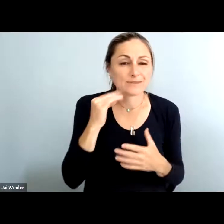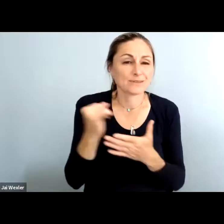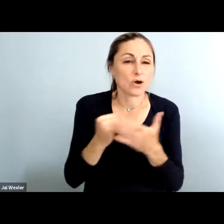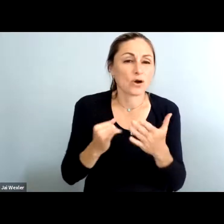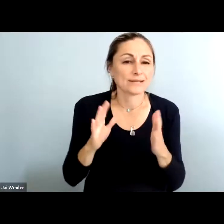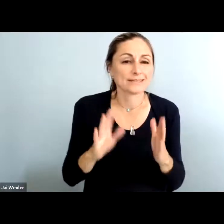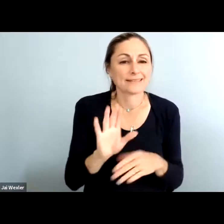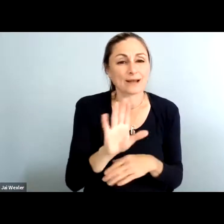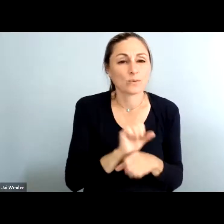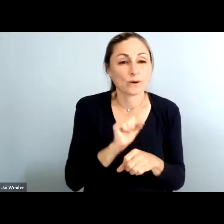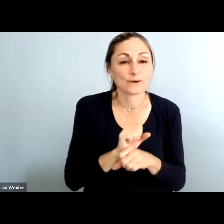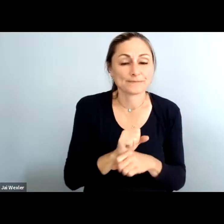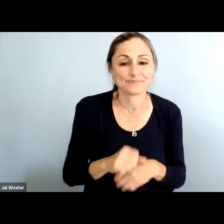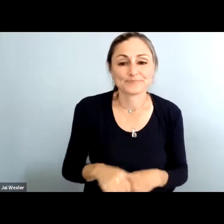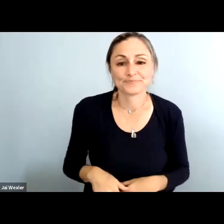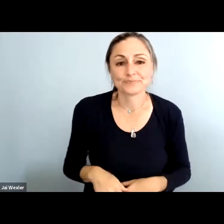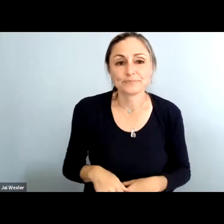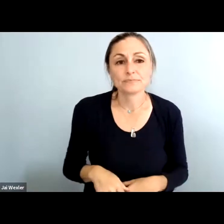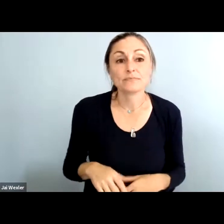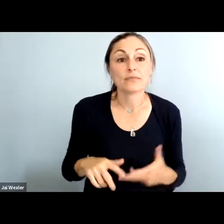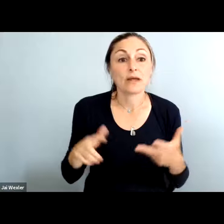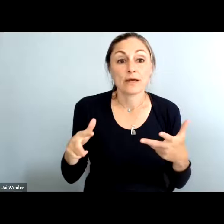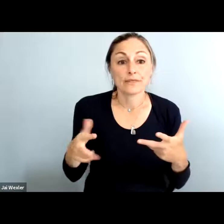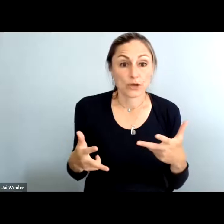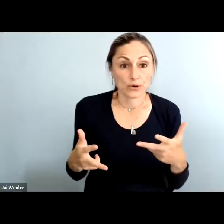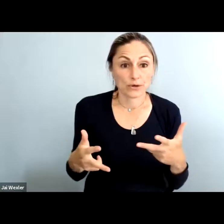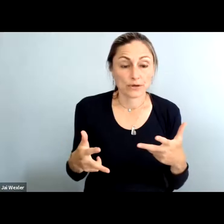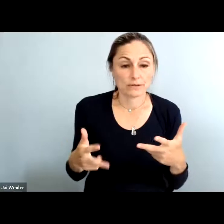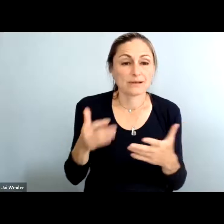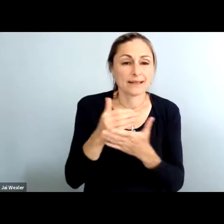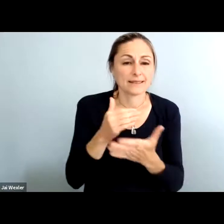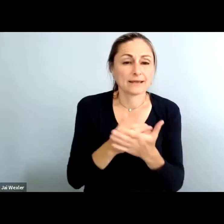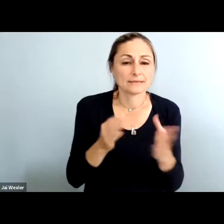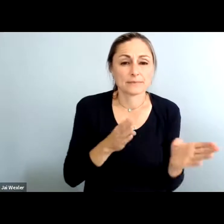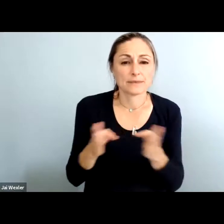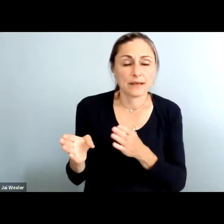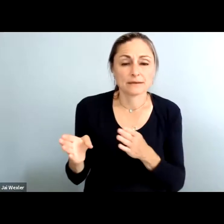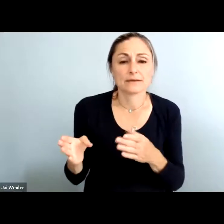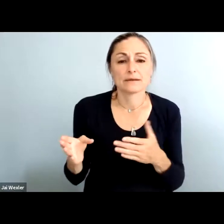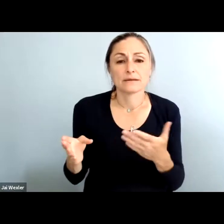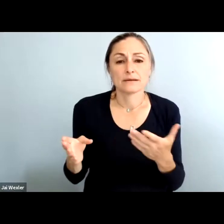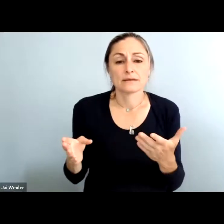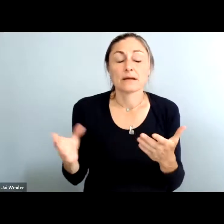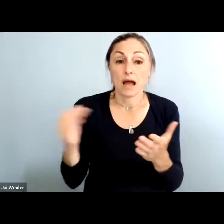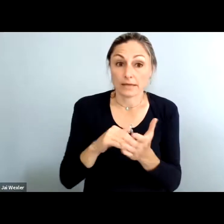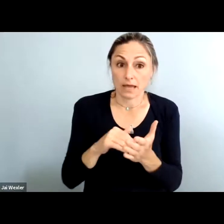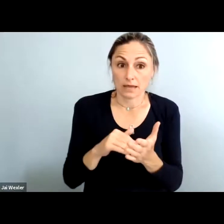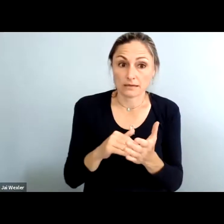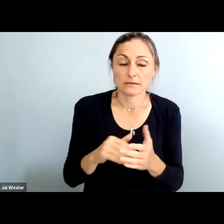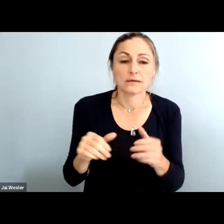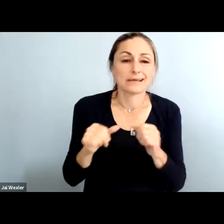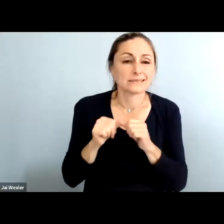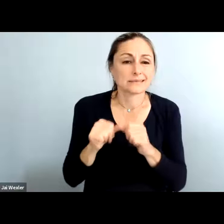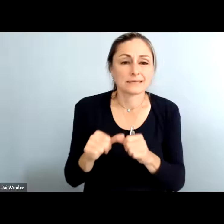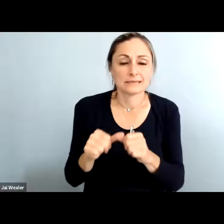work. And then the third lesson plan is again a continued